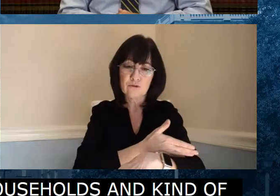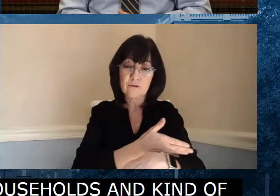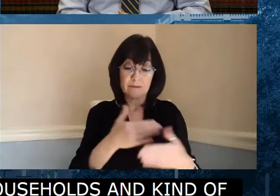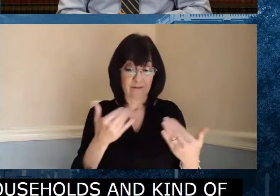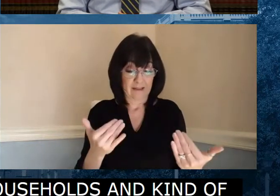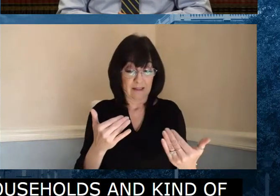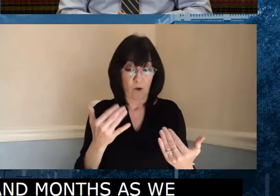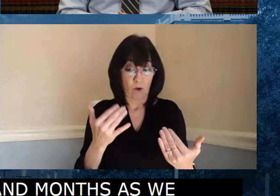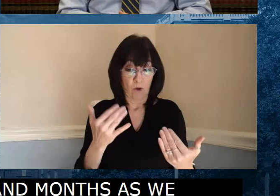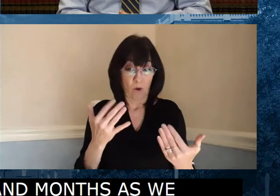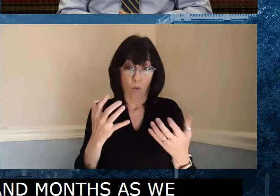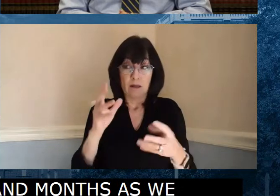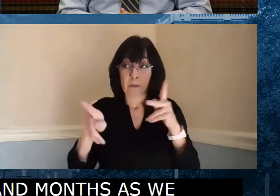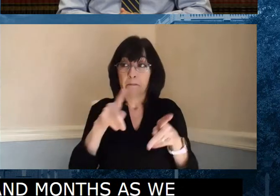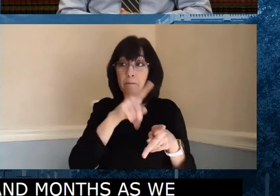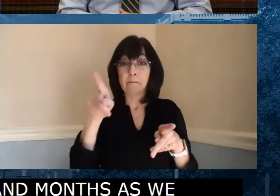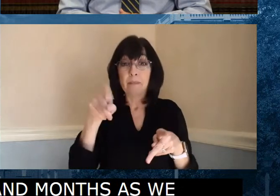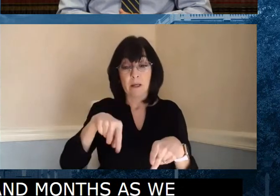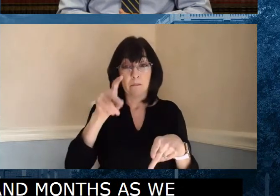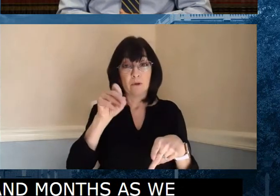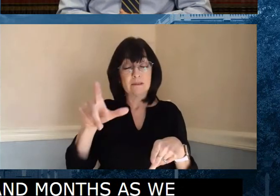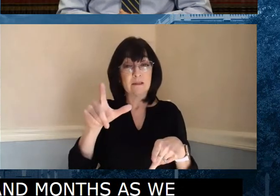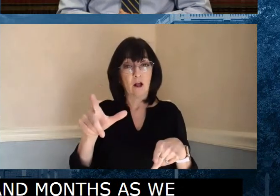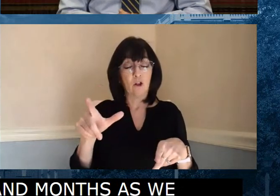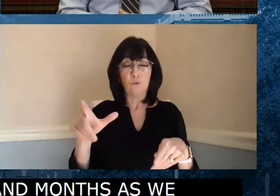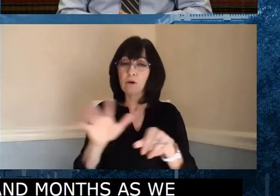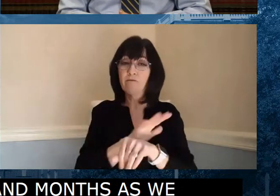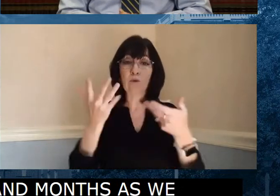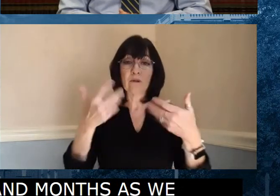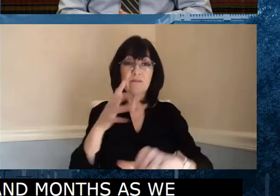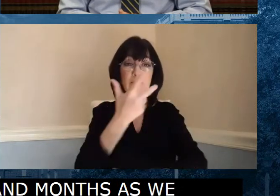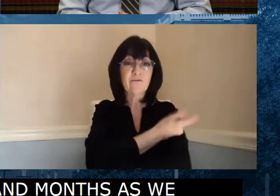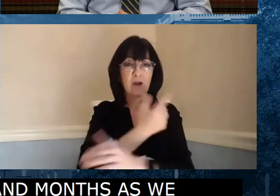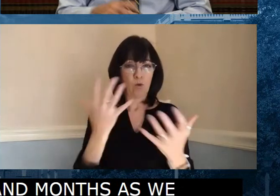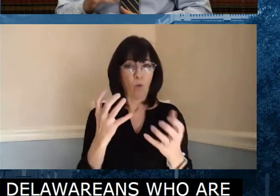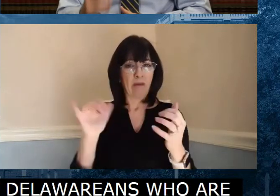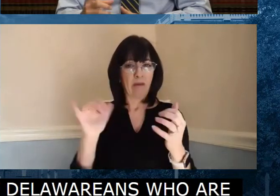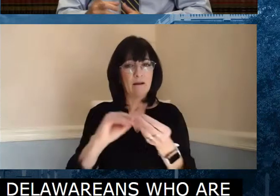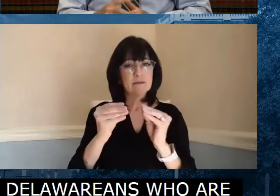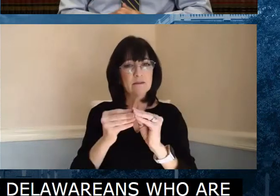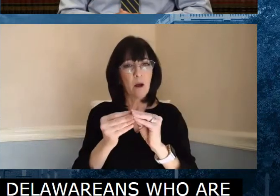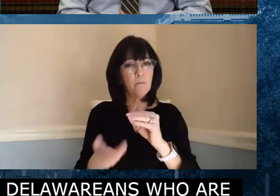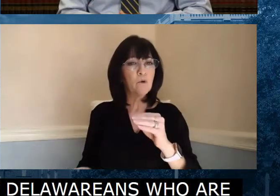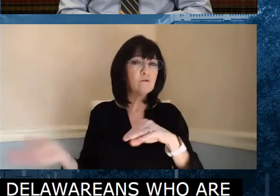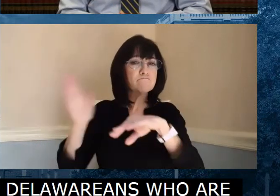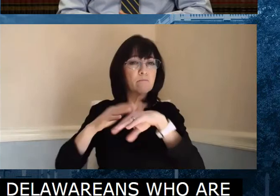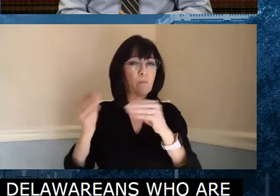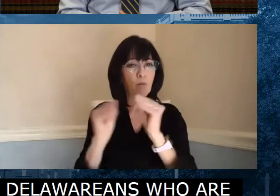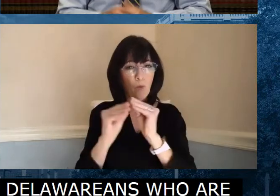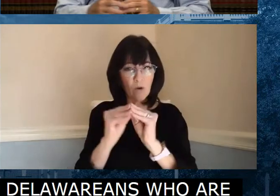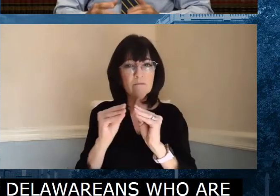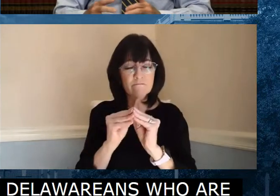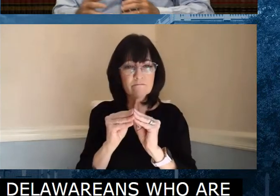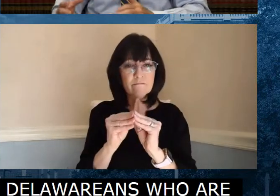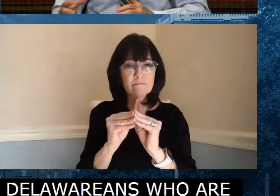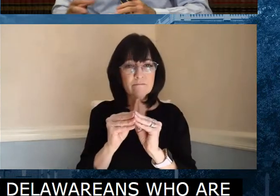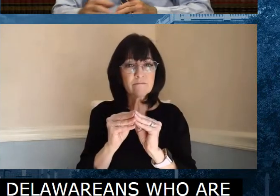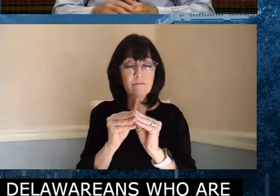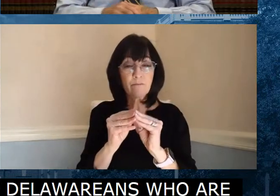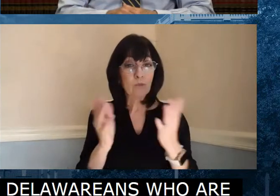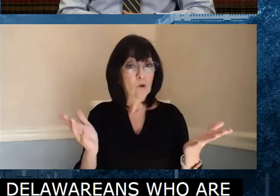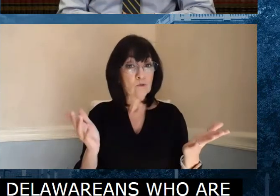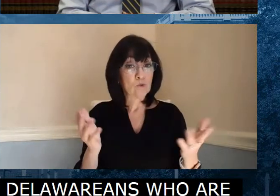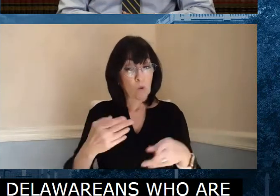vaccinated. We have about 50% of Delawareans who have received at least one dose. So we're not far from